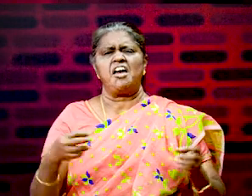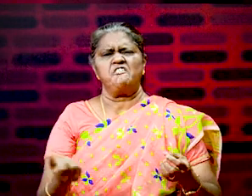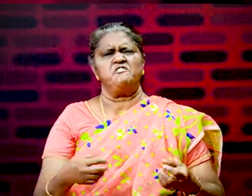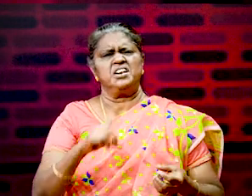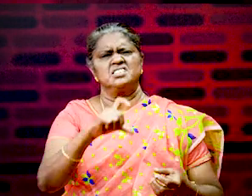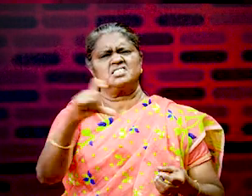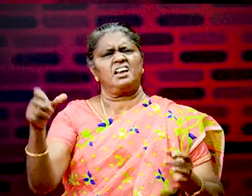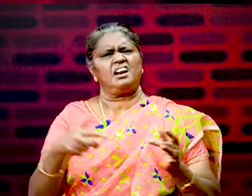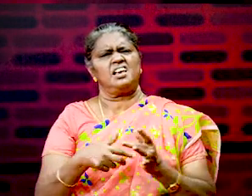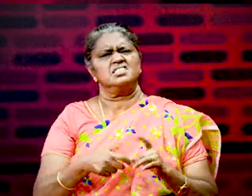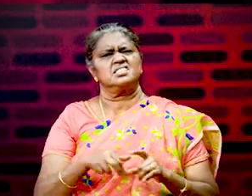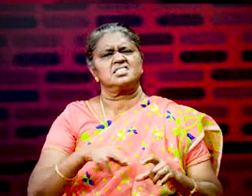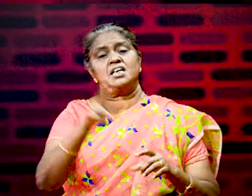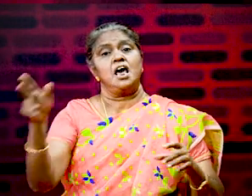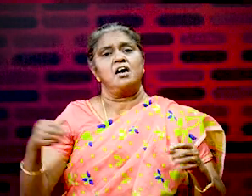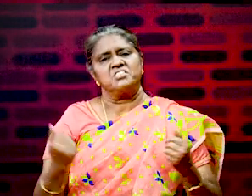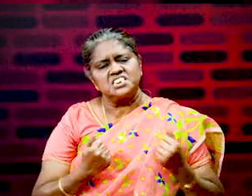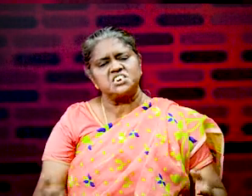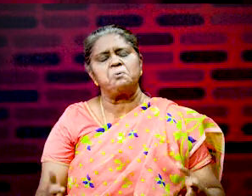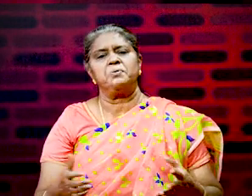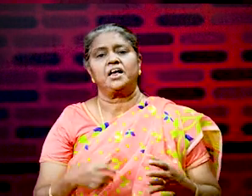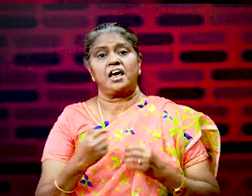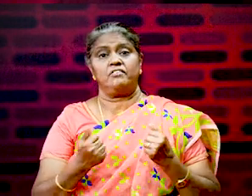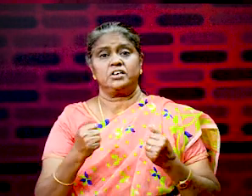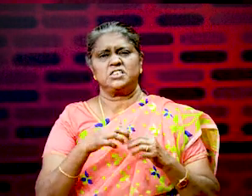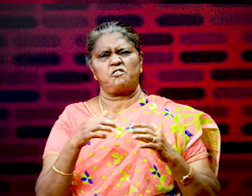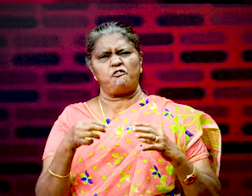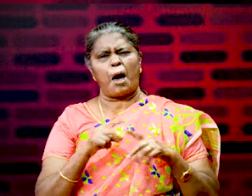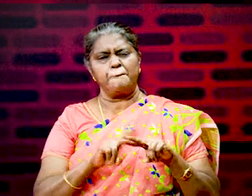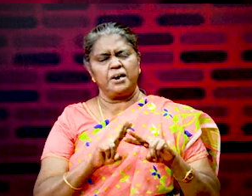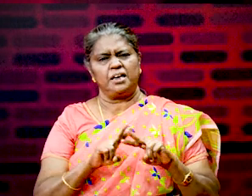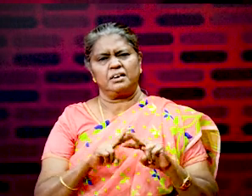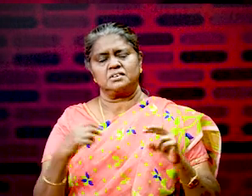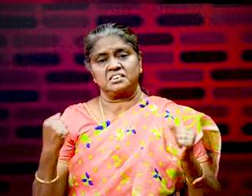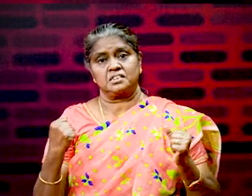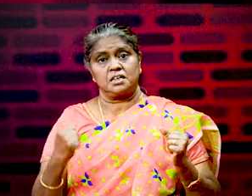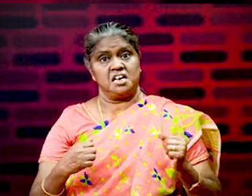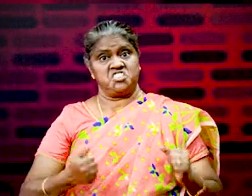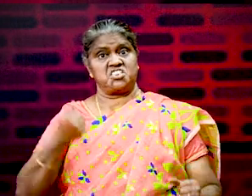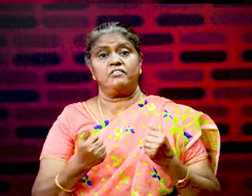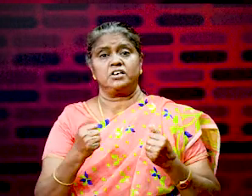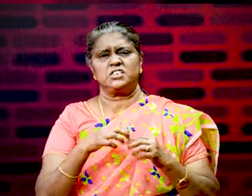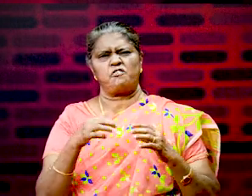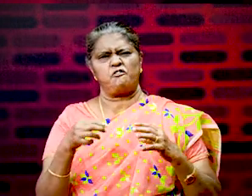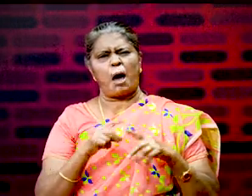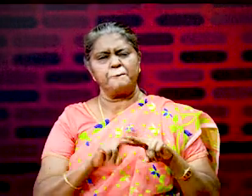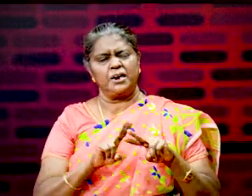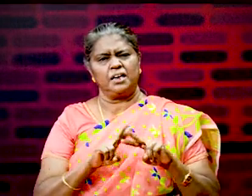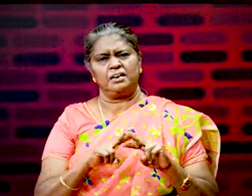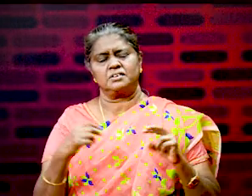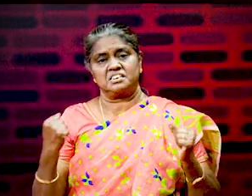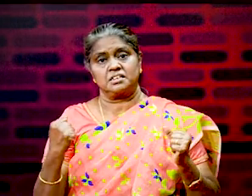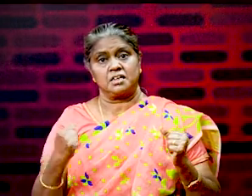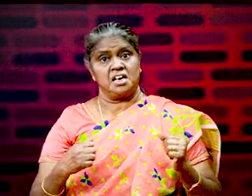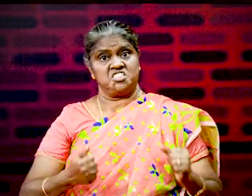is trembling. Every family is trembling because of the problems and the challenges they have to face. But